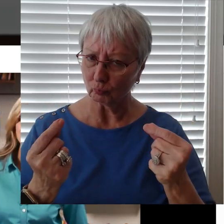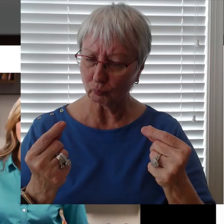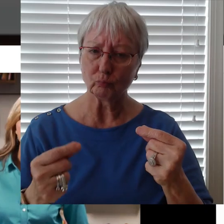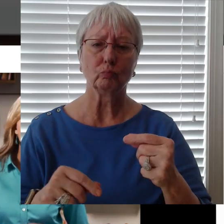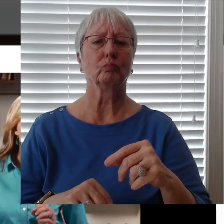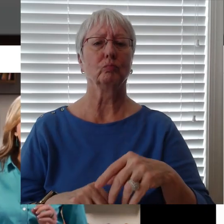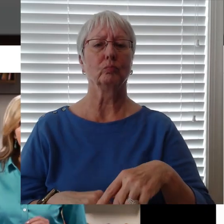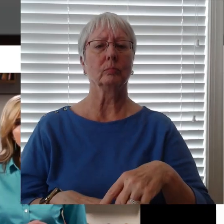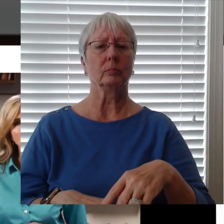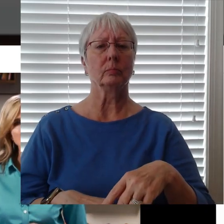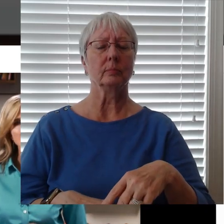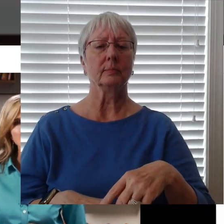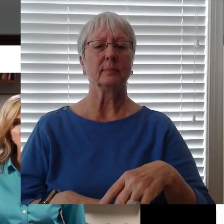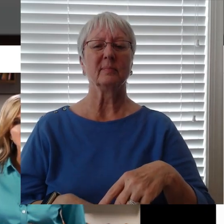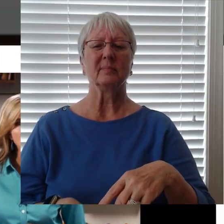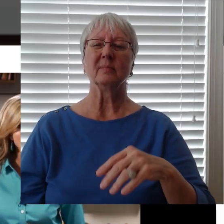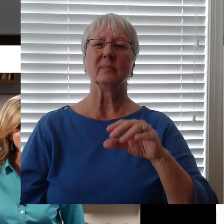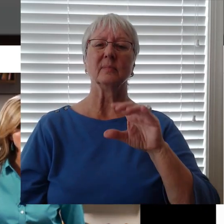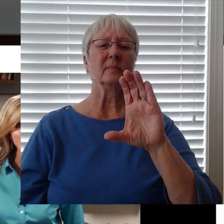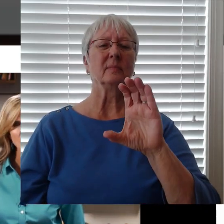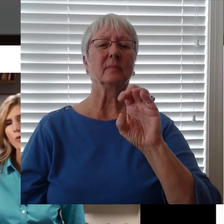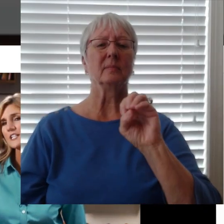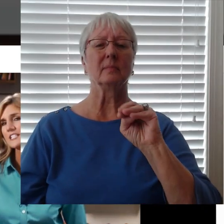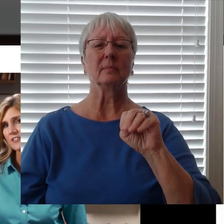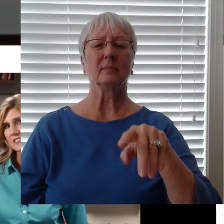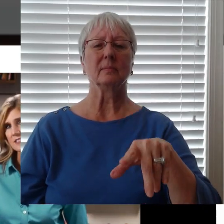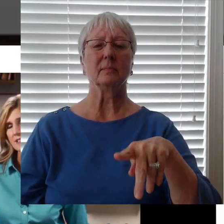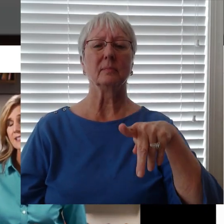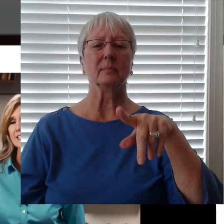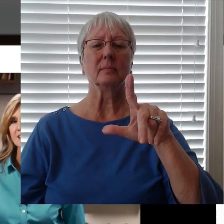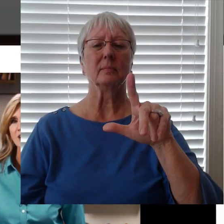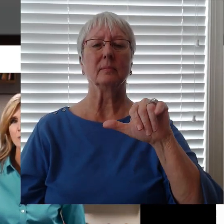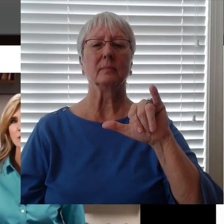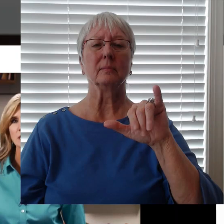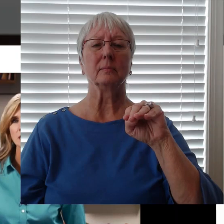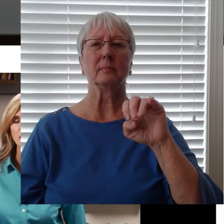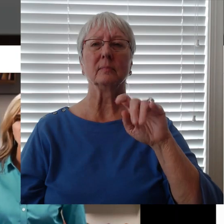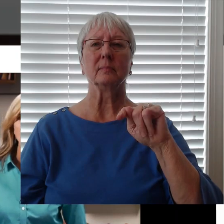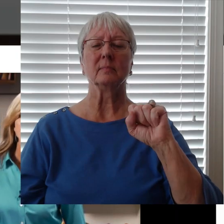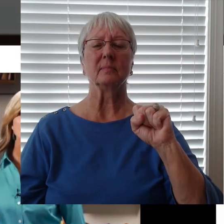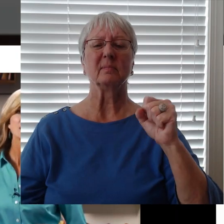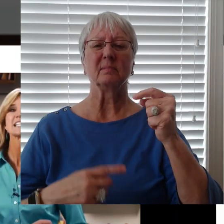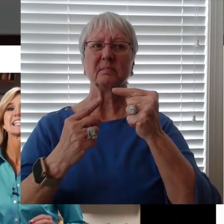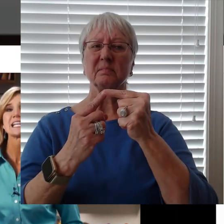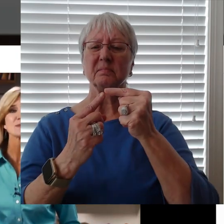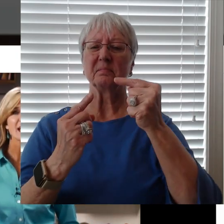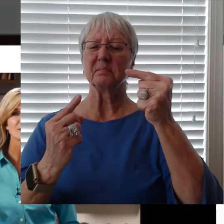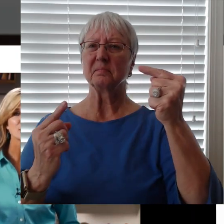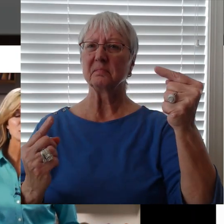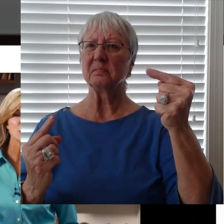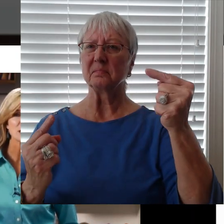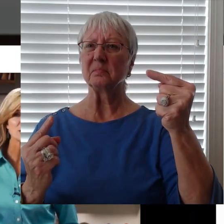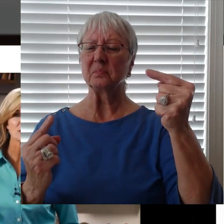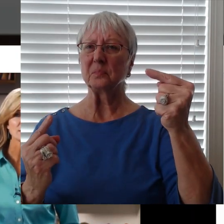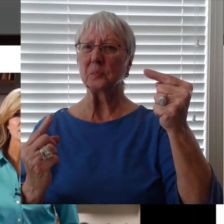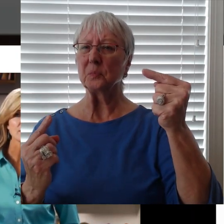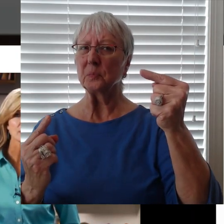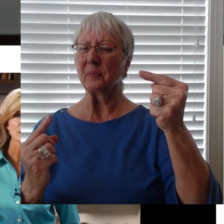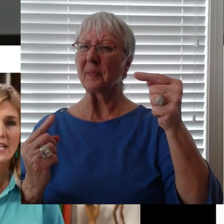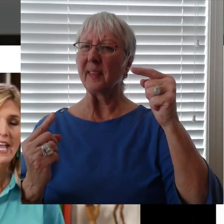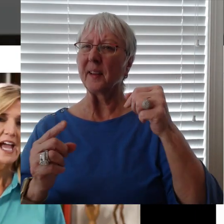to mind. Complements, like people who have more differences than things in common, can create a dynamic energy between each